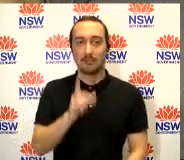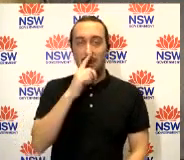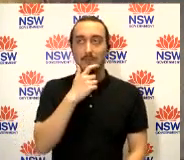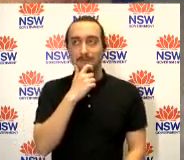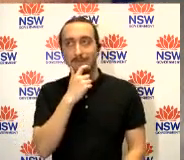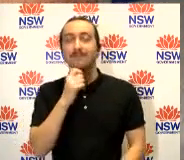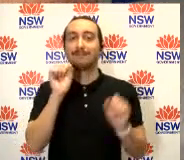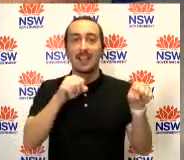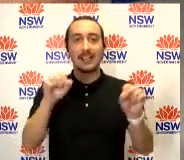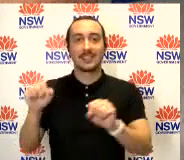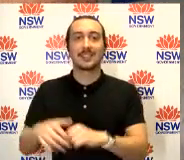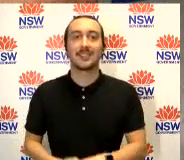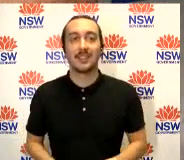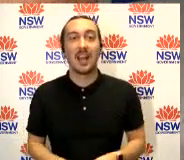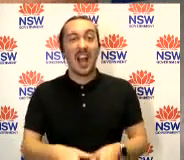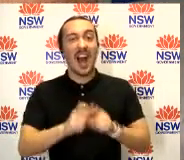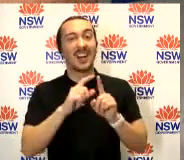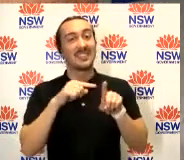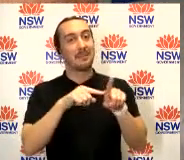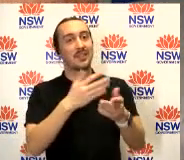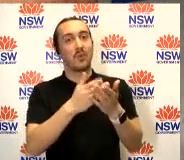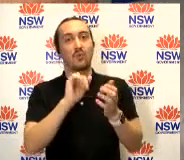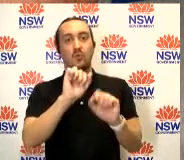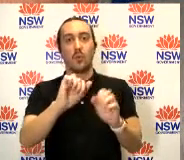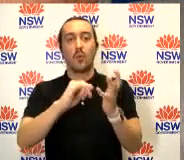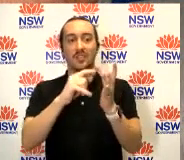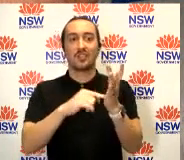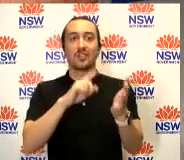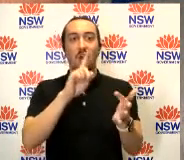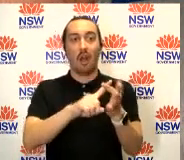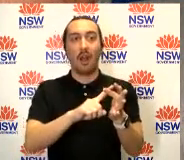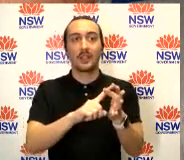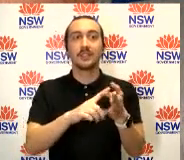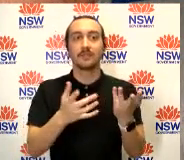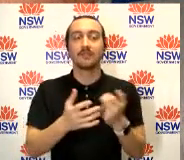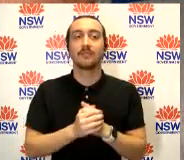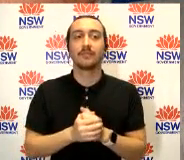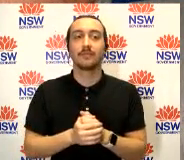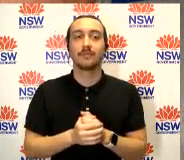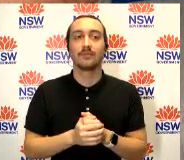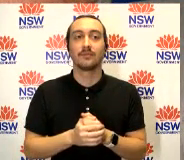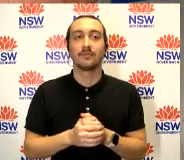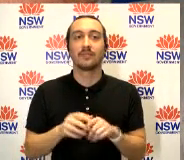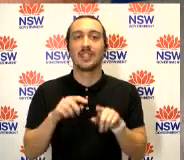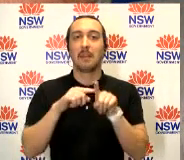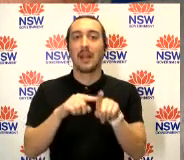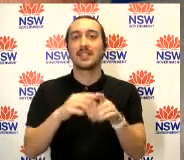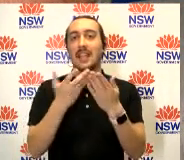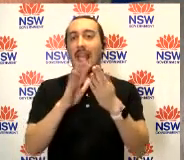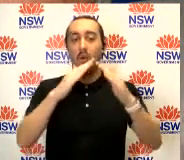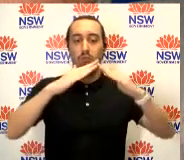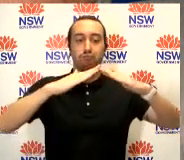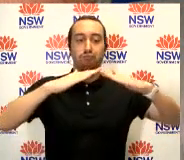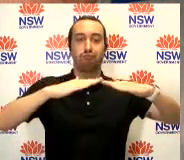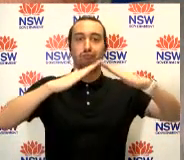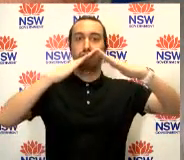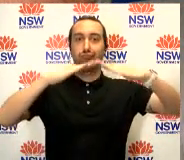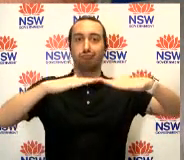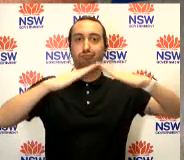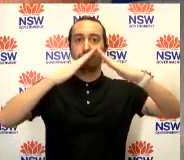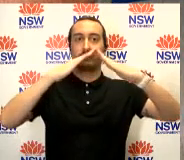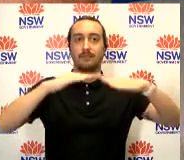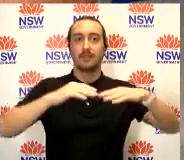It's hard. Depends on the site, doesn't it? Yeah. And depends on the pitch of the roof and lots of things go into it.